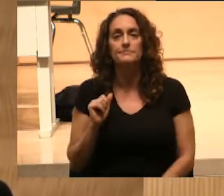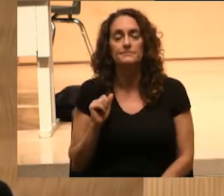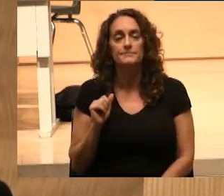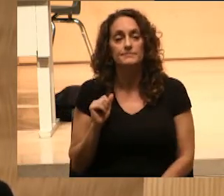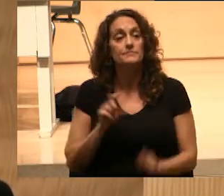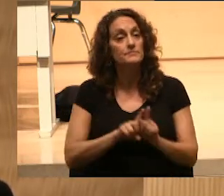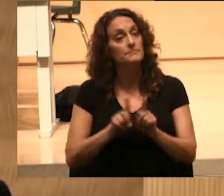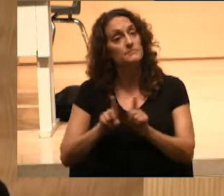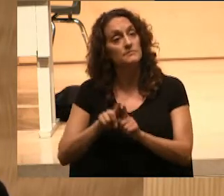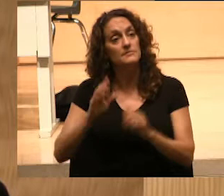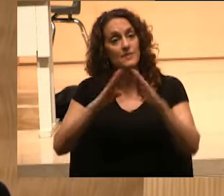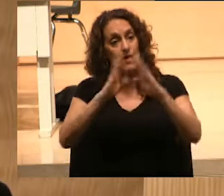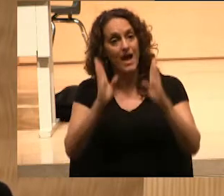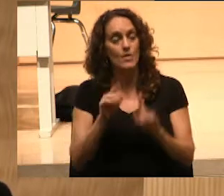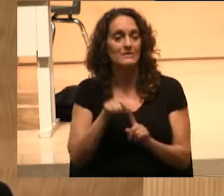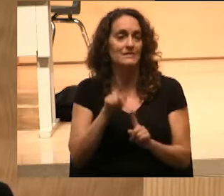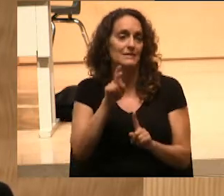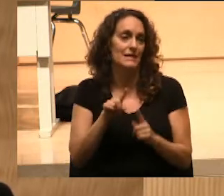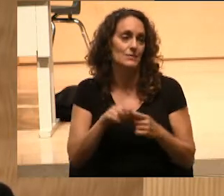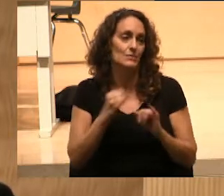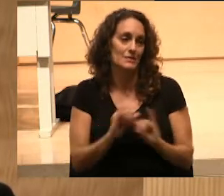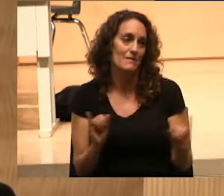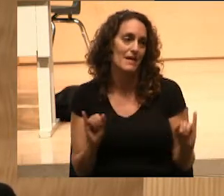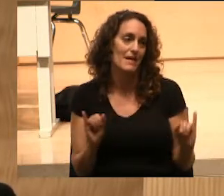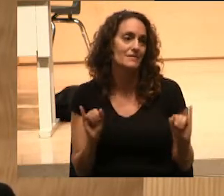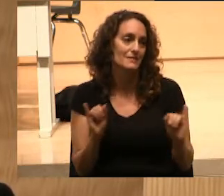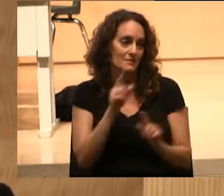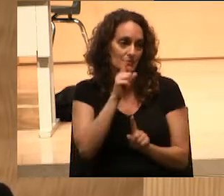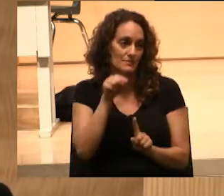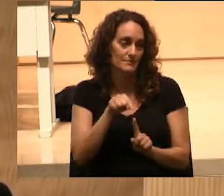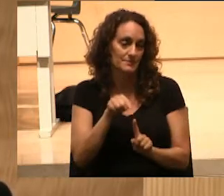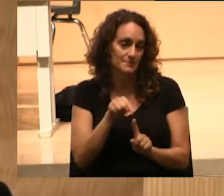So also, housing is the key to independence.